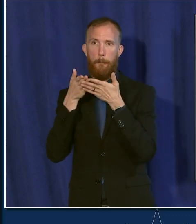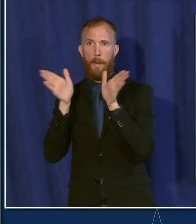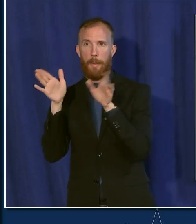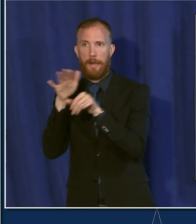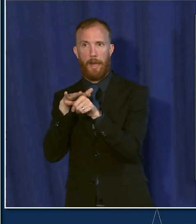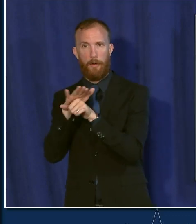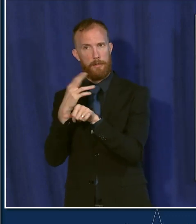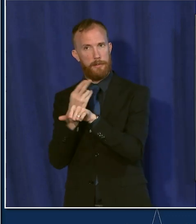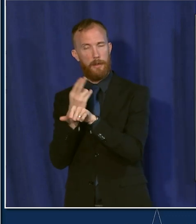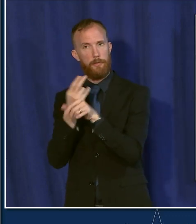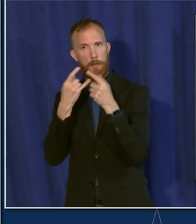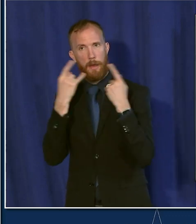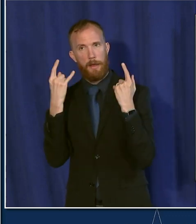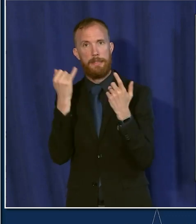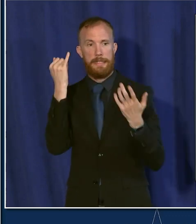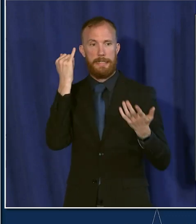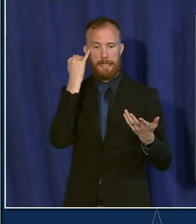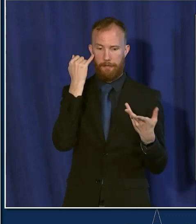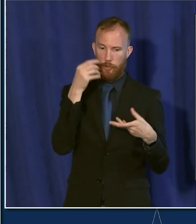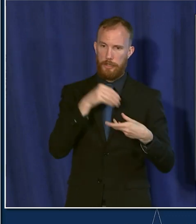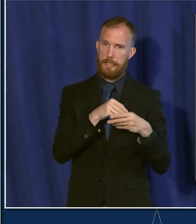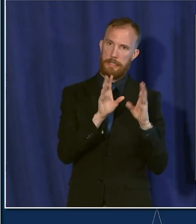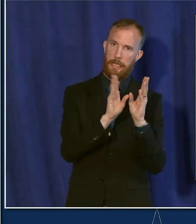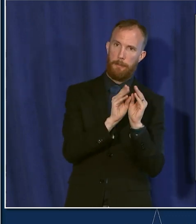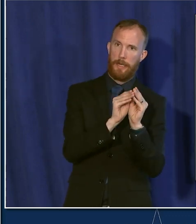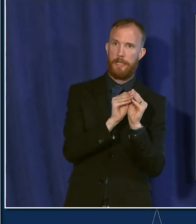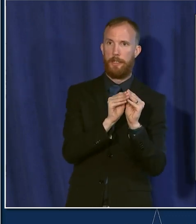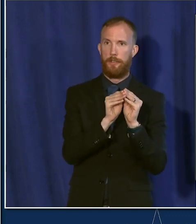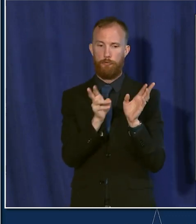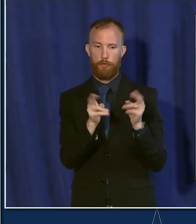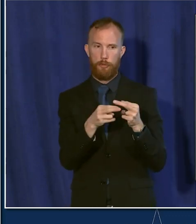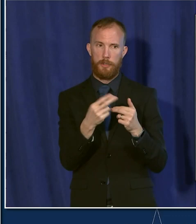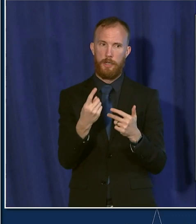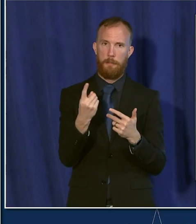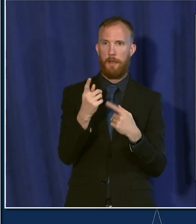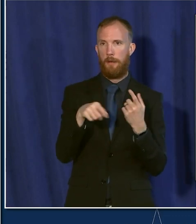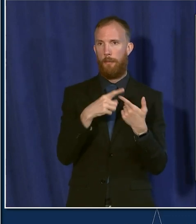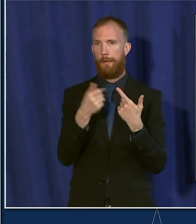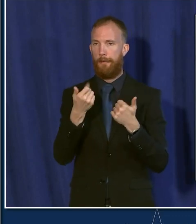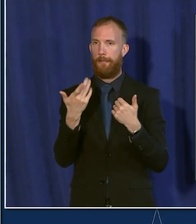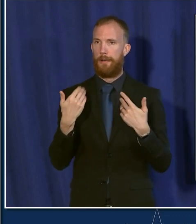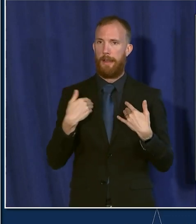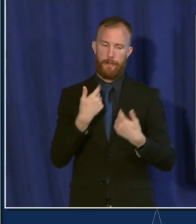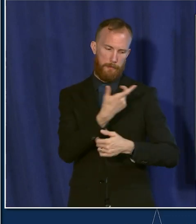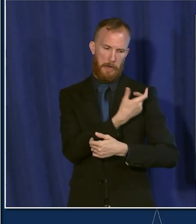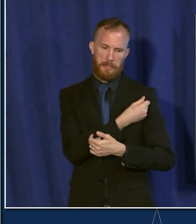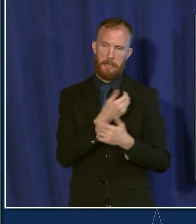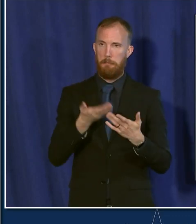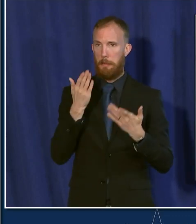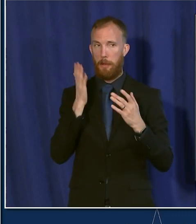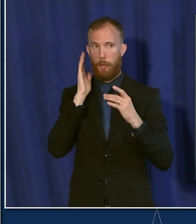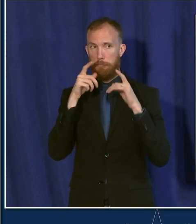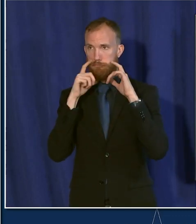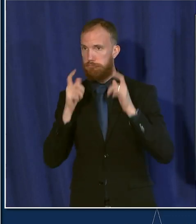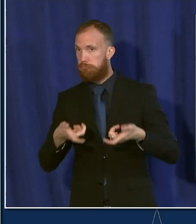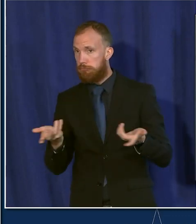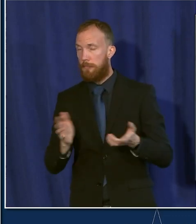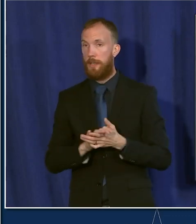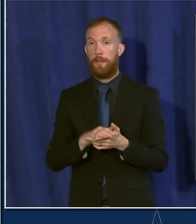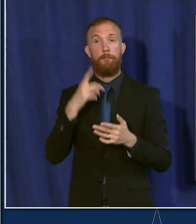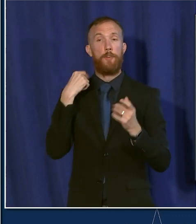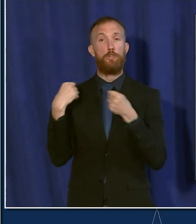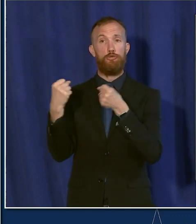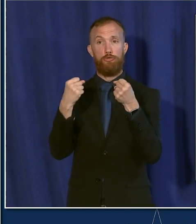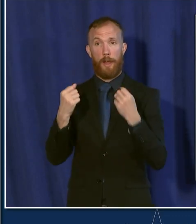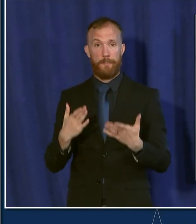off if they're in meeting rooms, et cetera, where everybody is fully vaccinated. But different folks will be making some of those different decisions. For drivers, it's